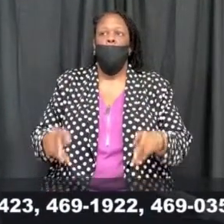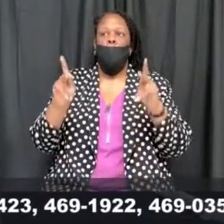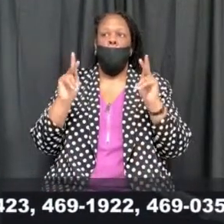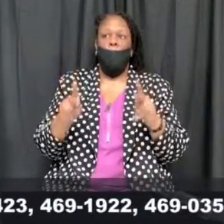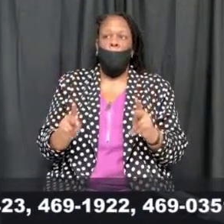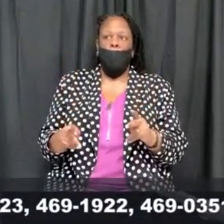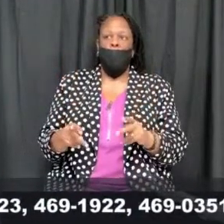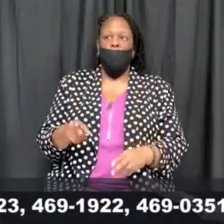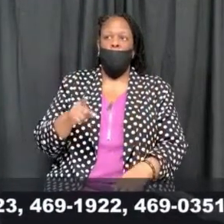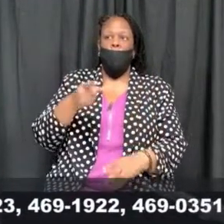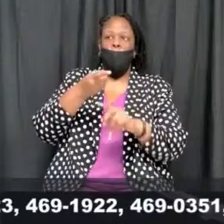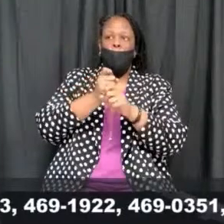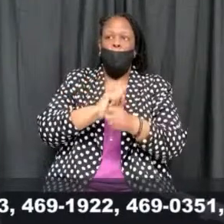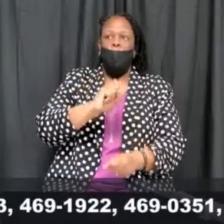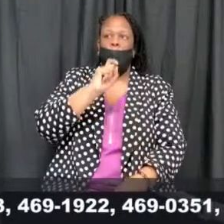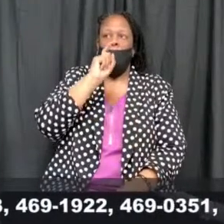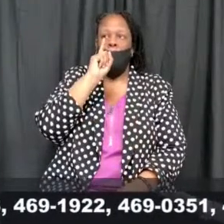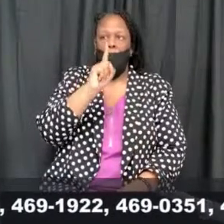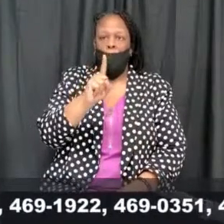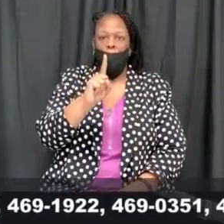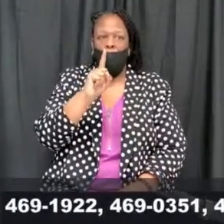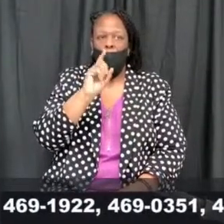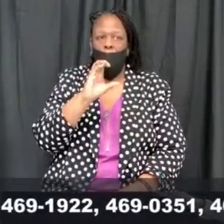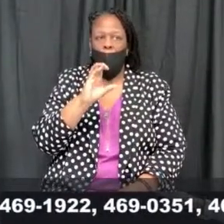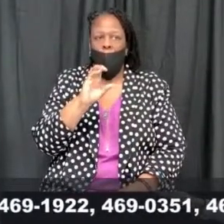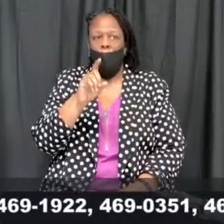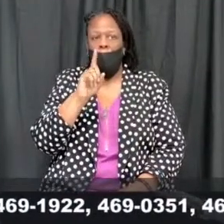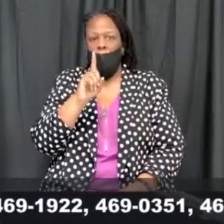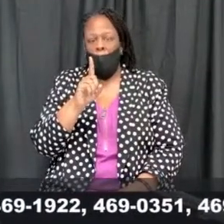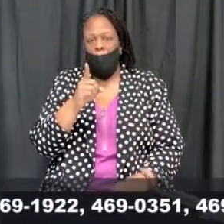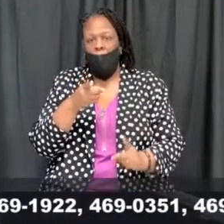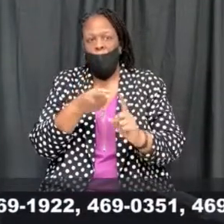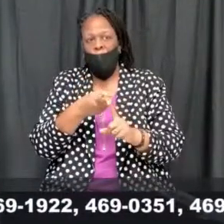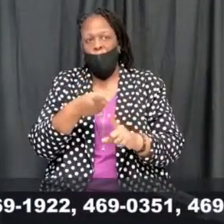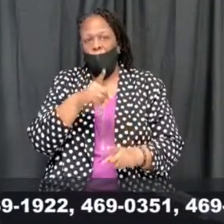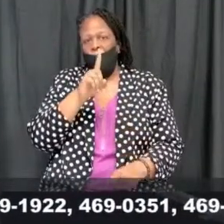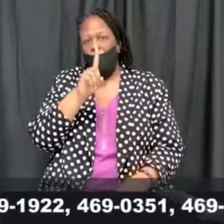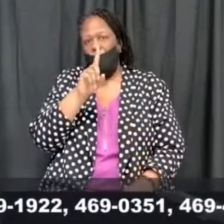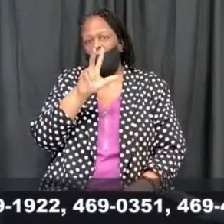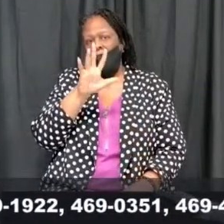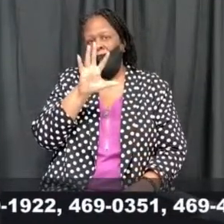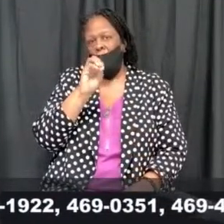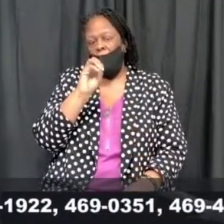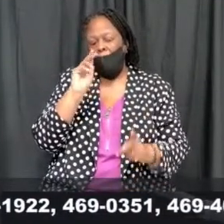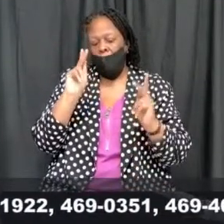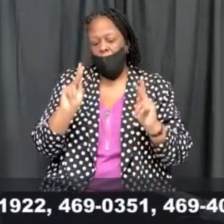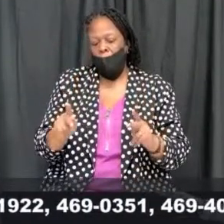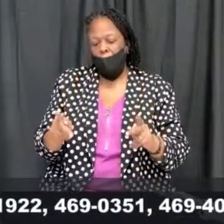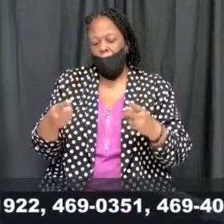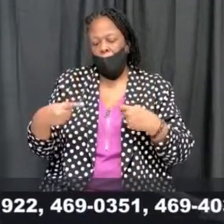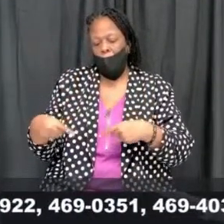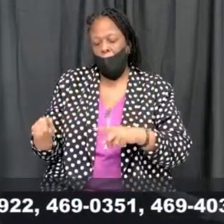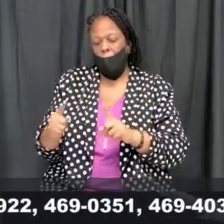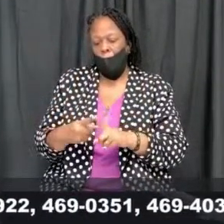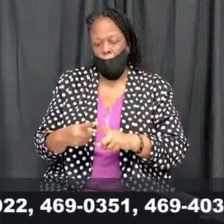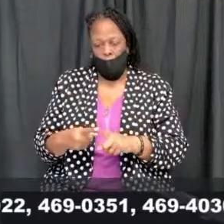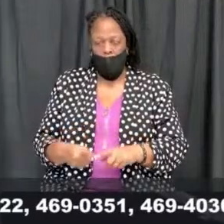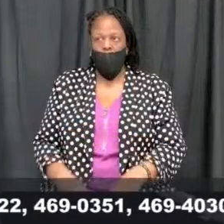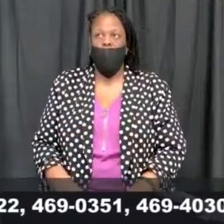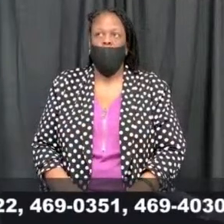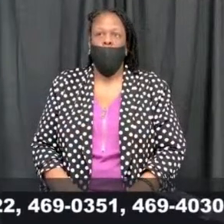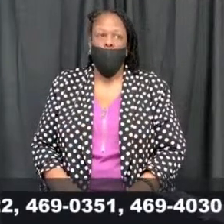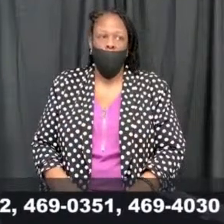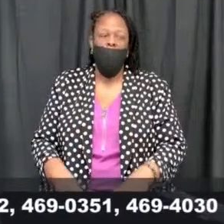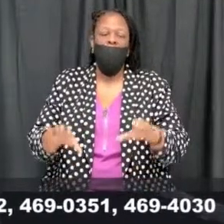participants from 101 to 150 persons. So events can